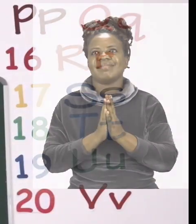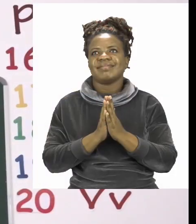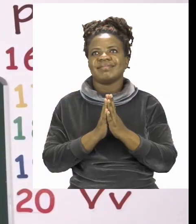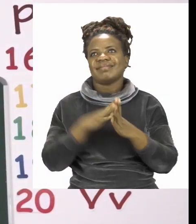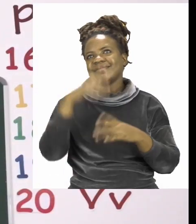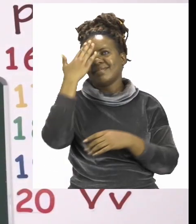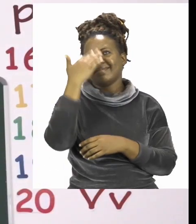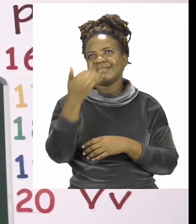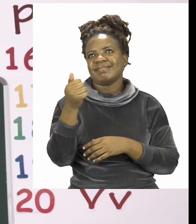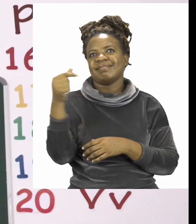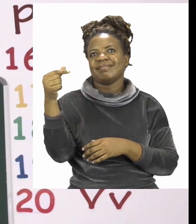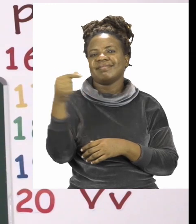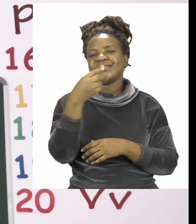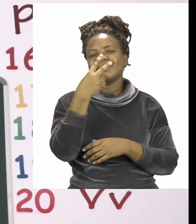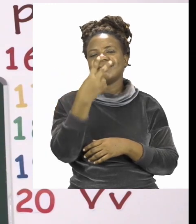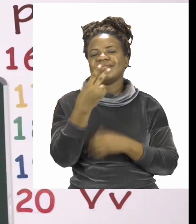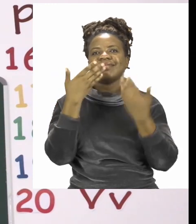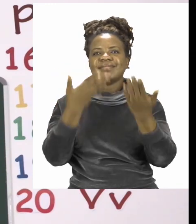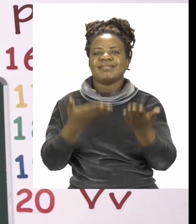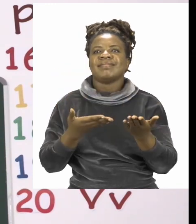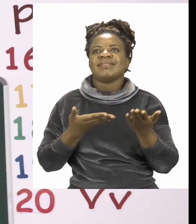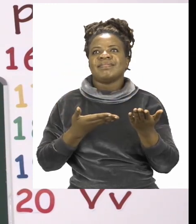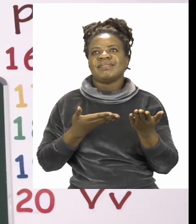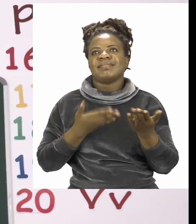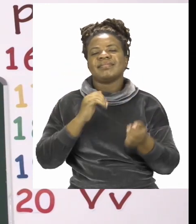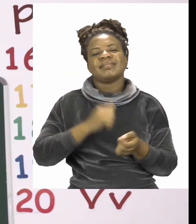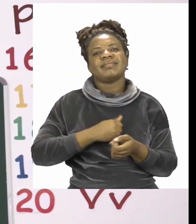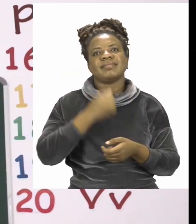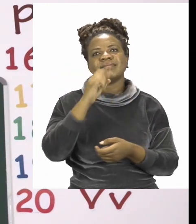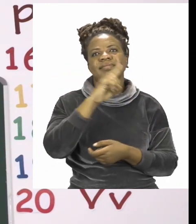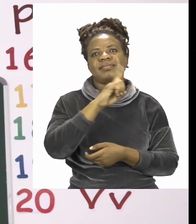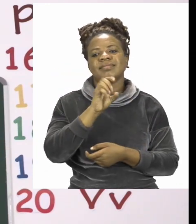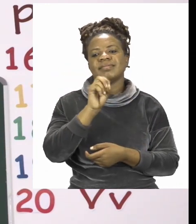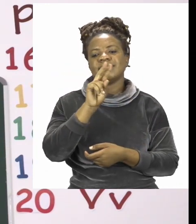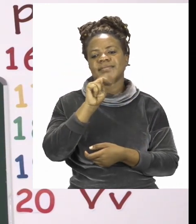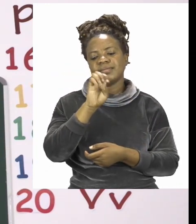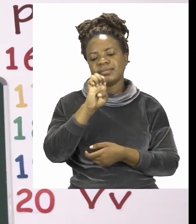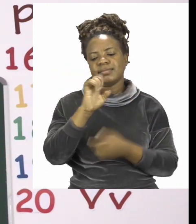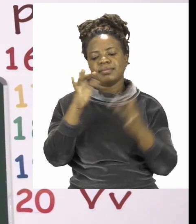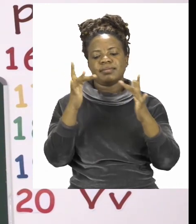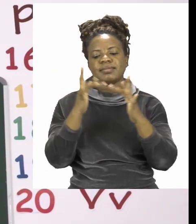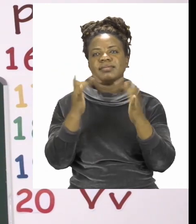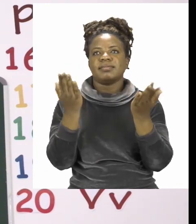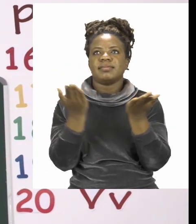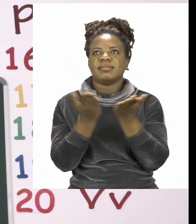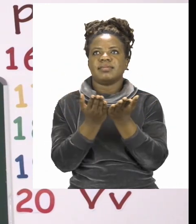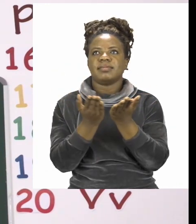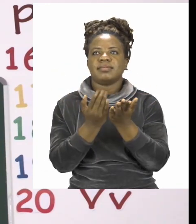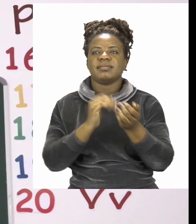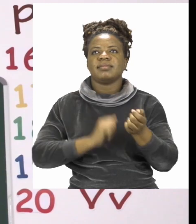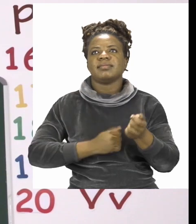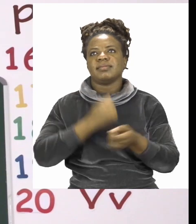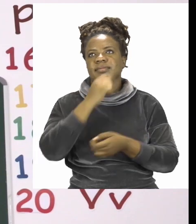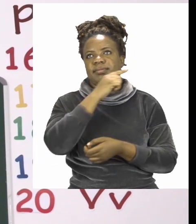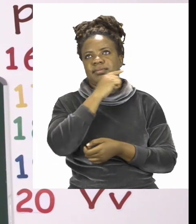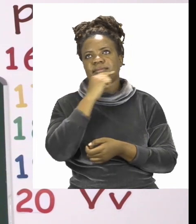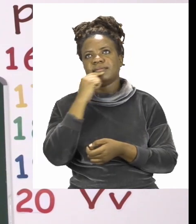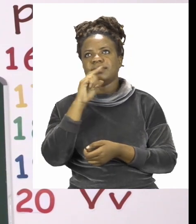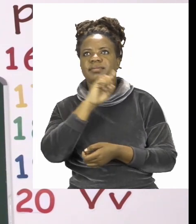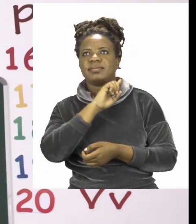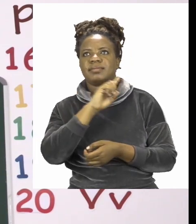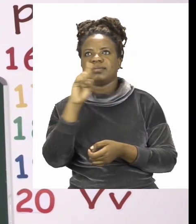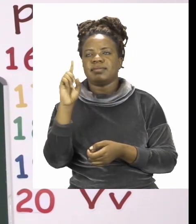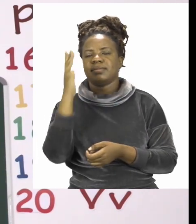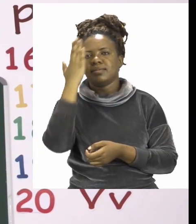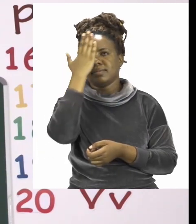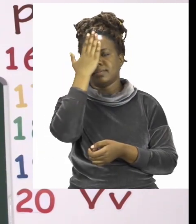Hello grade 2s and welcome to My Zone Online School. My name is Teacher Mutsa and thank you so